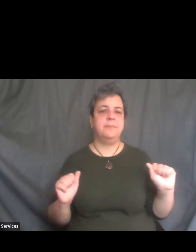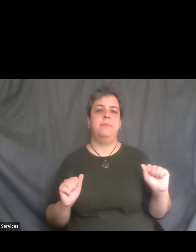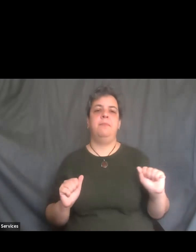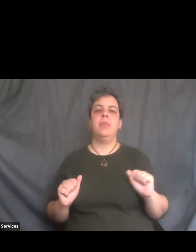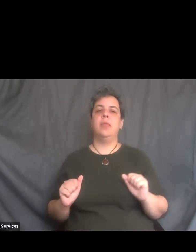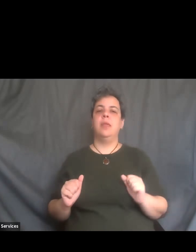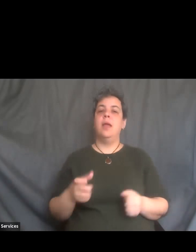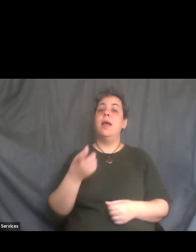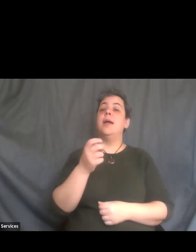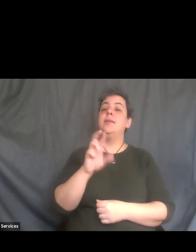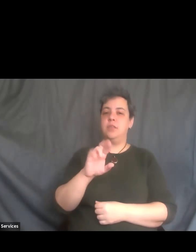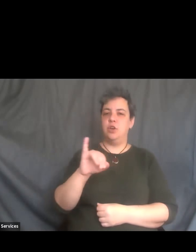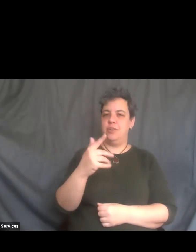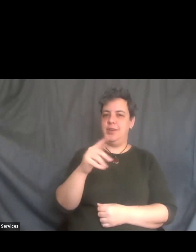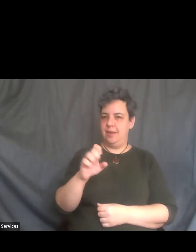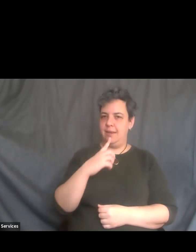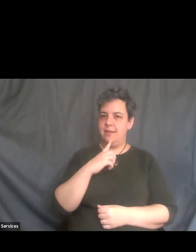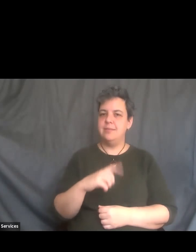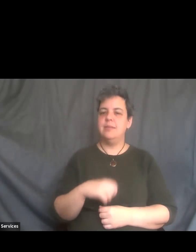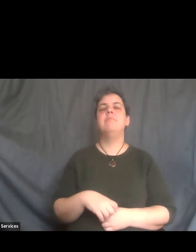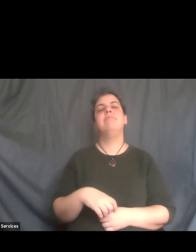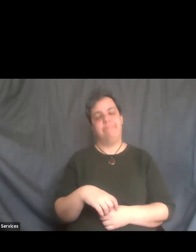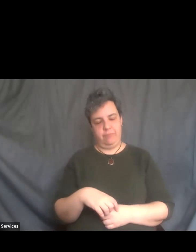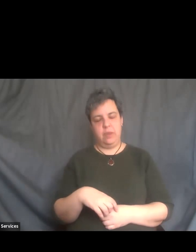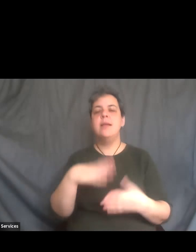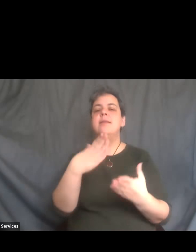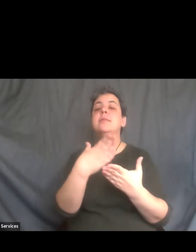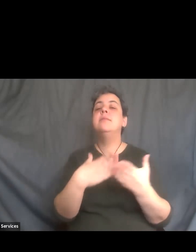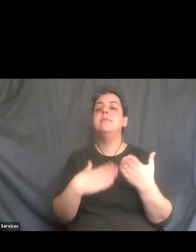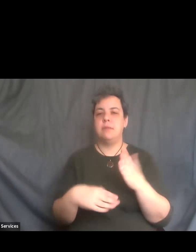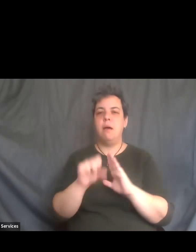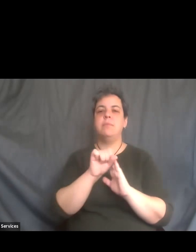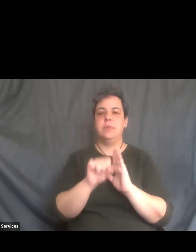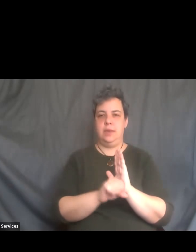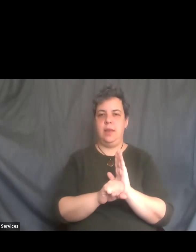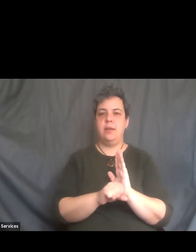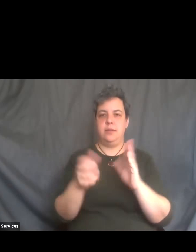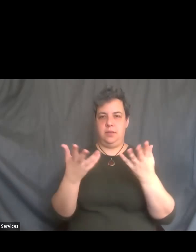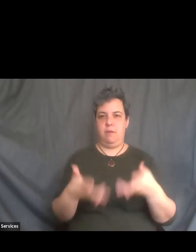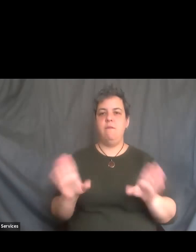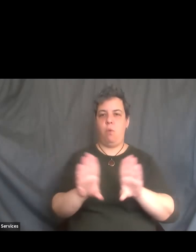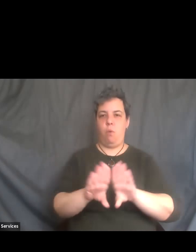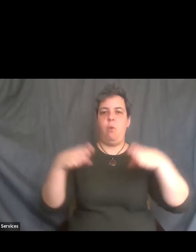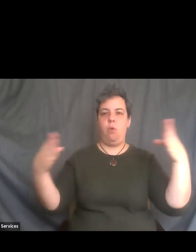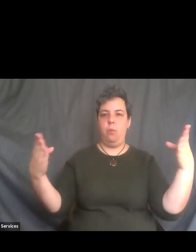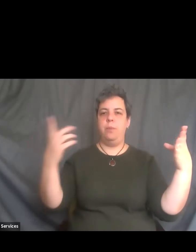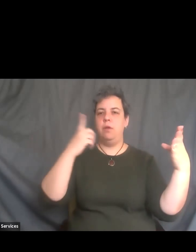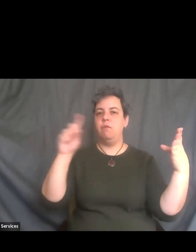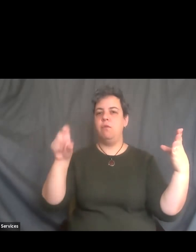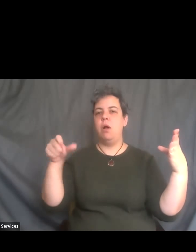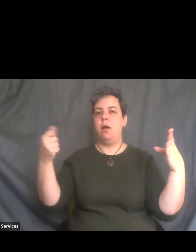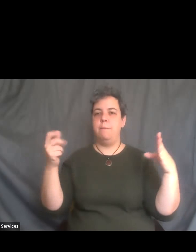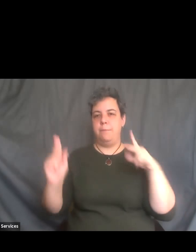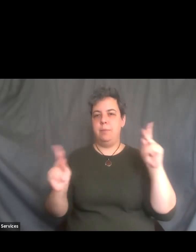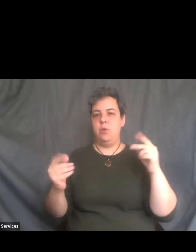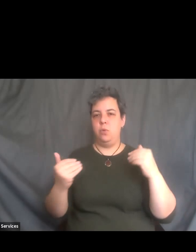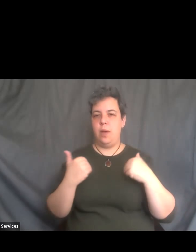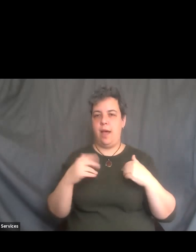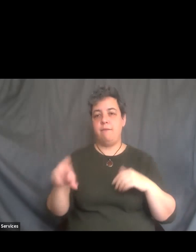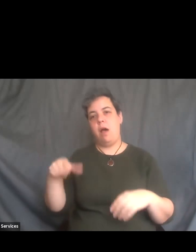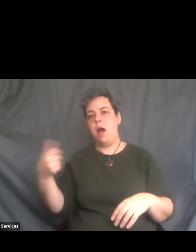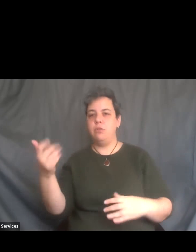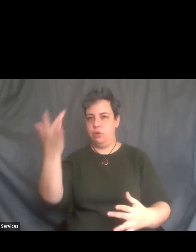states have opened up to people with underlying condition. At this time in New York State, that is not the case. And which is